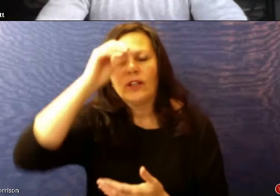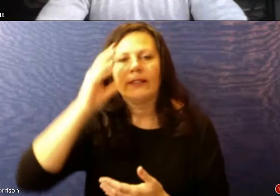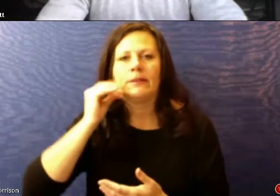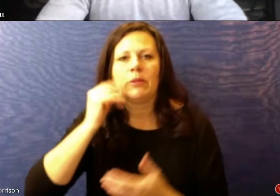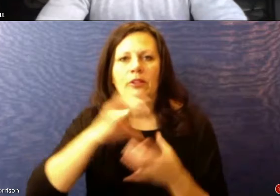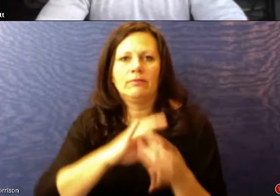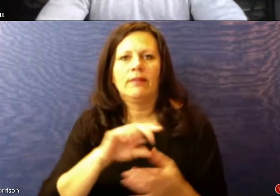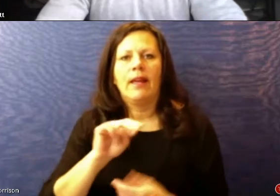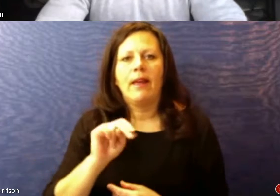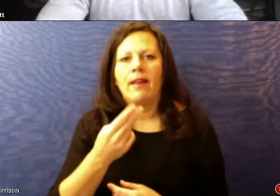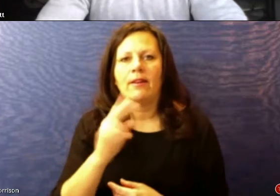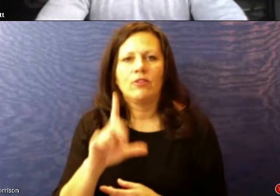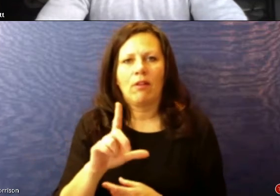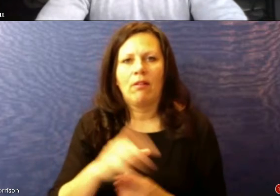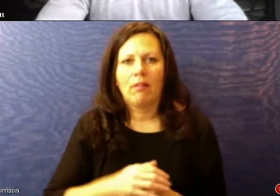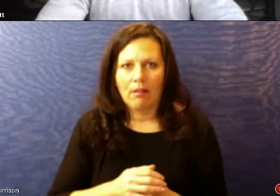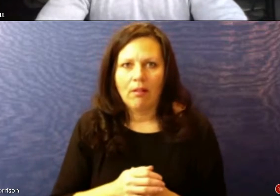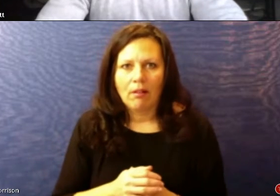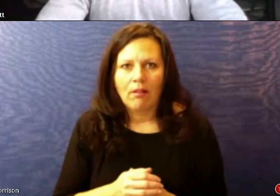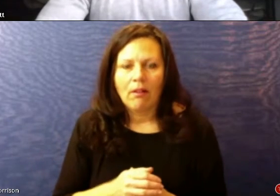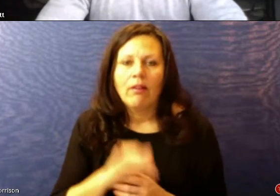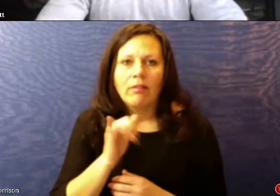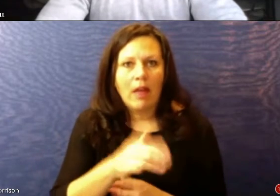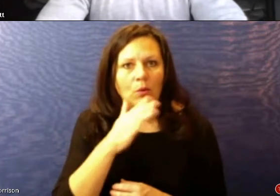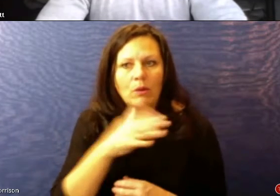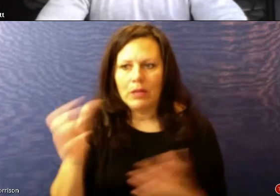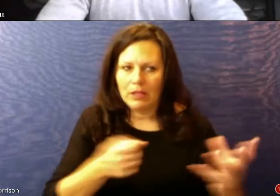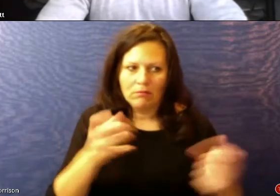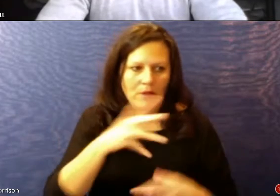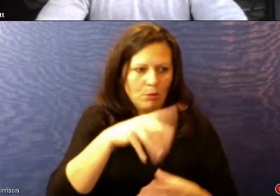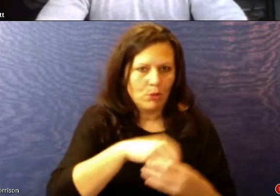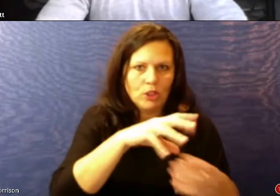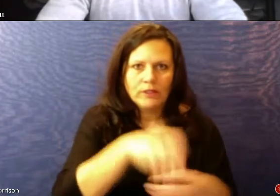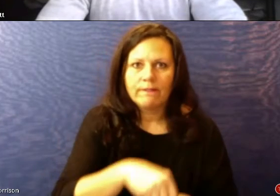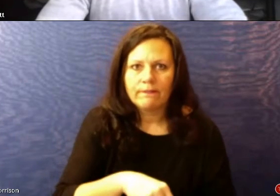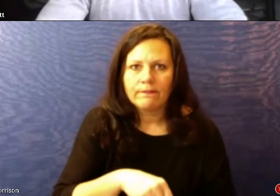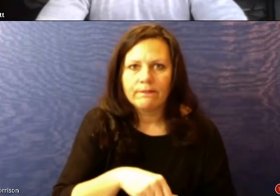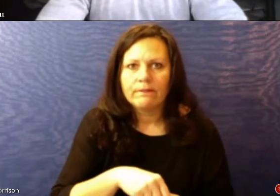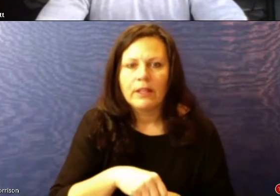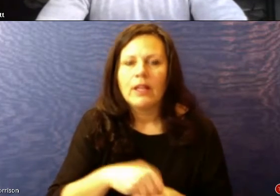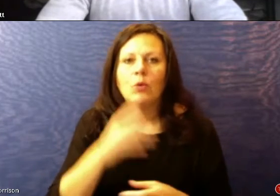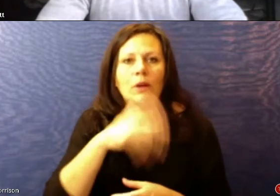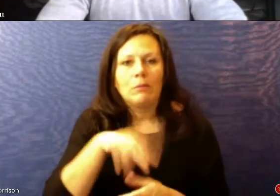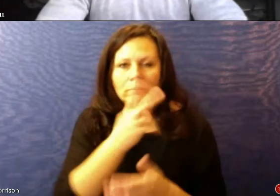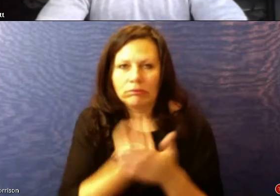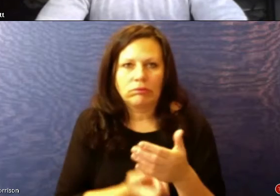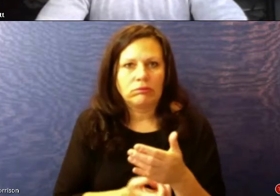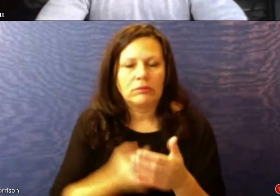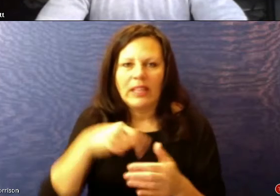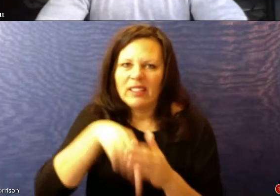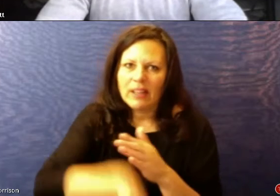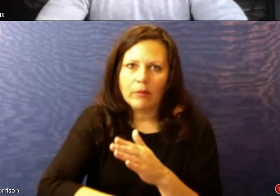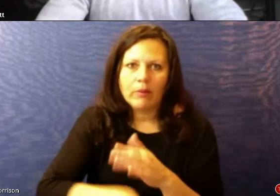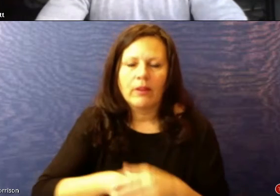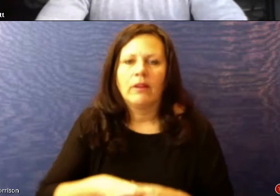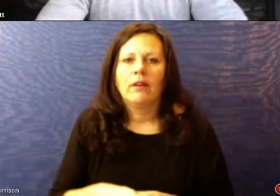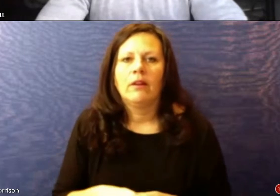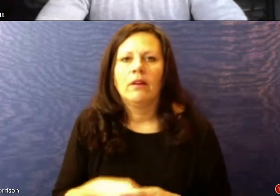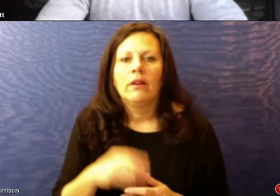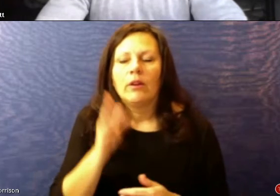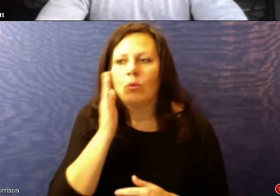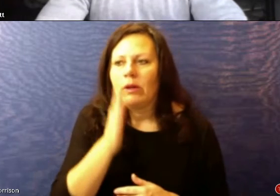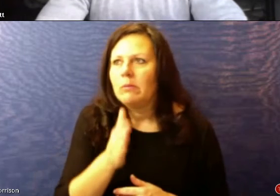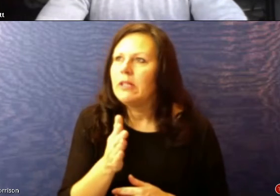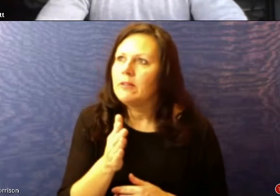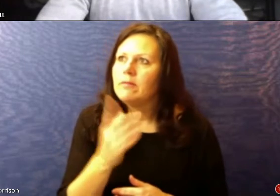NHL. It's going to be immersive. It is going to be in-depth. It is going to be